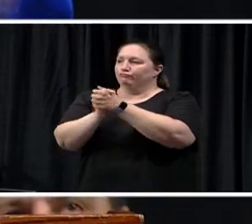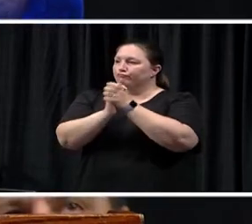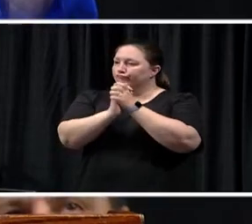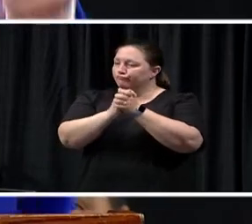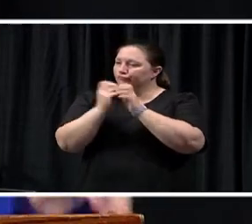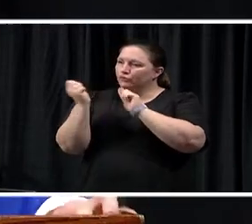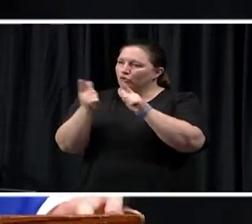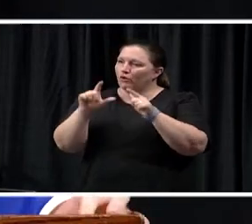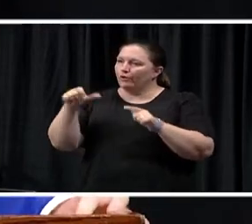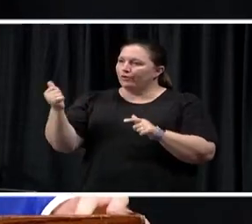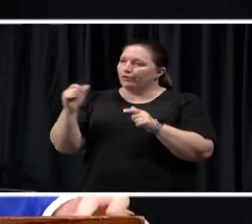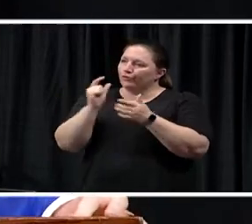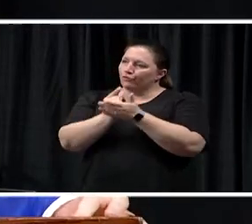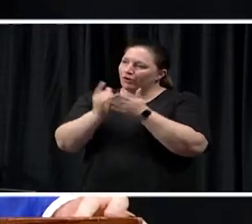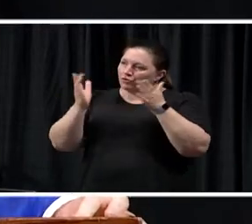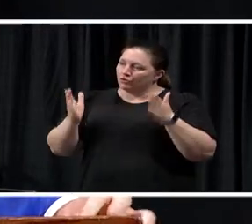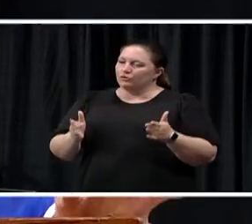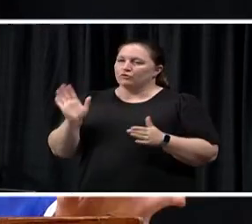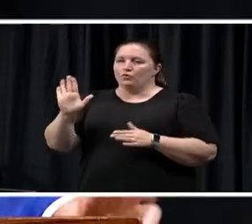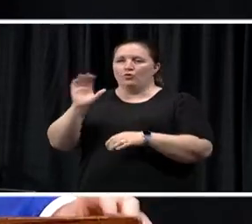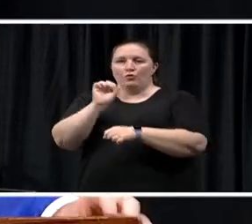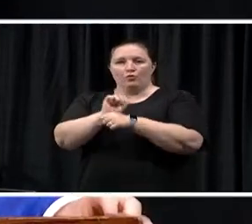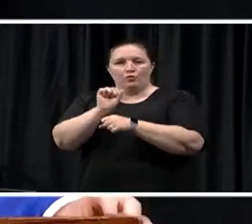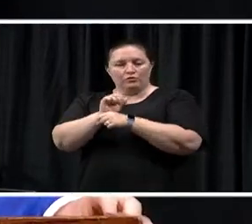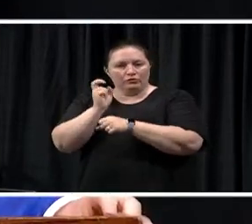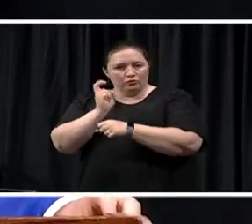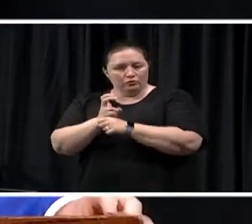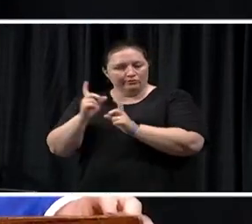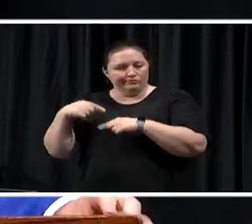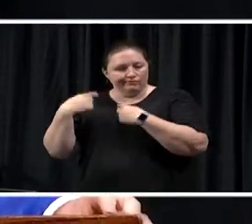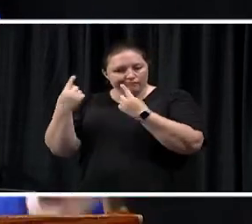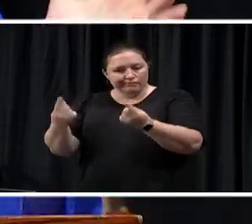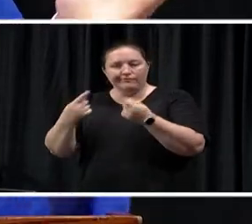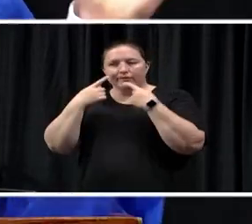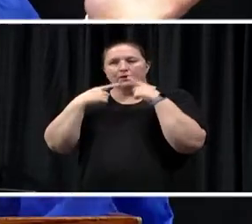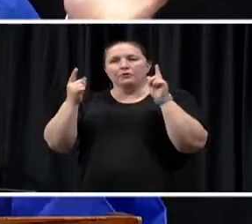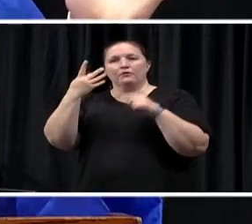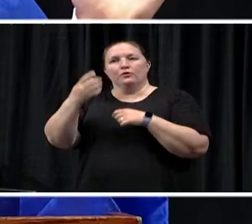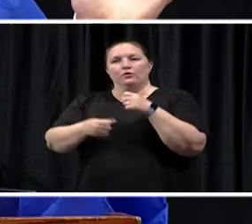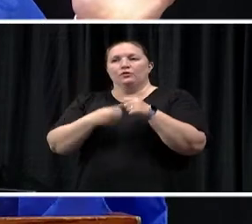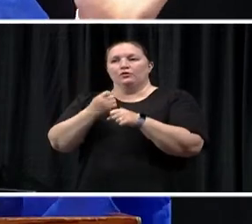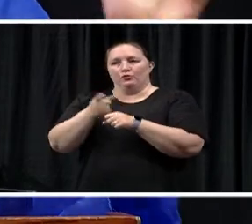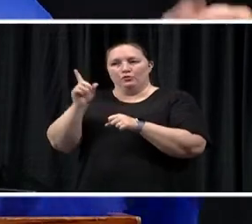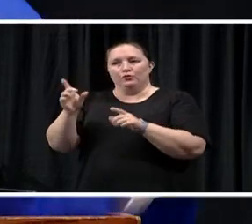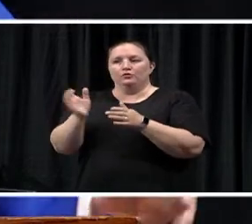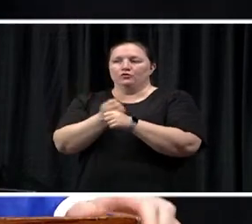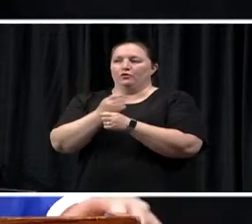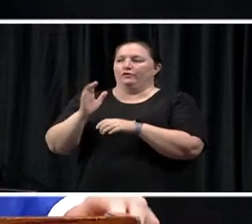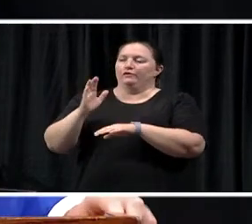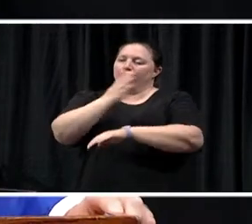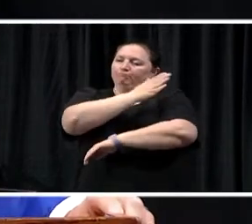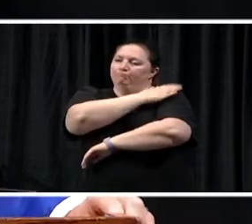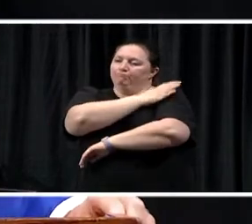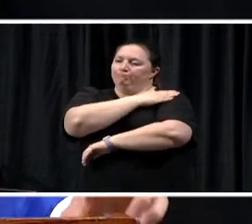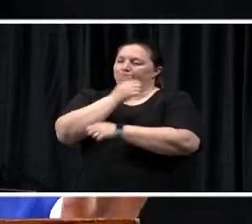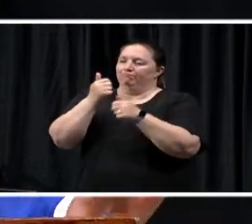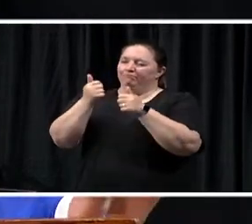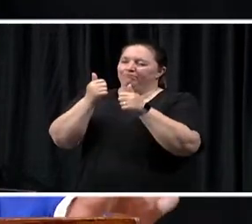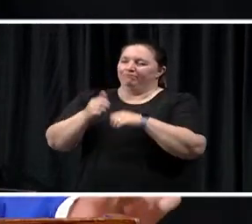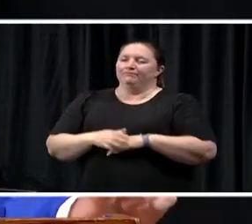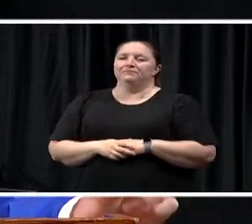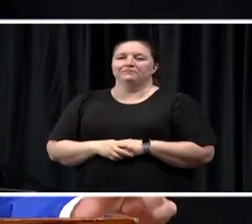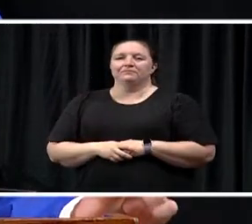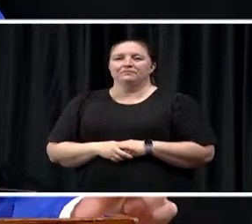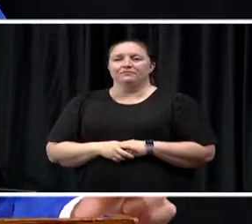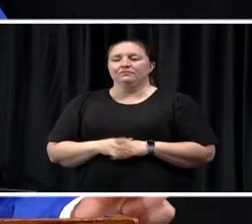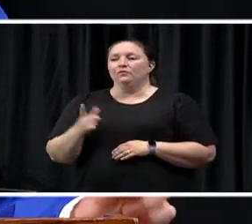to my fellow graduates for all their hard work and their accomplishments over the past 4 years. You all deserve a pat on the back. We are